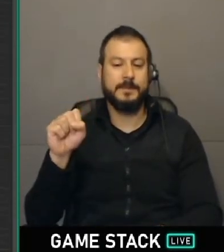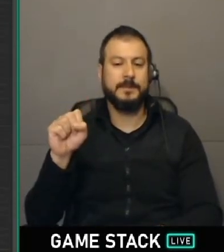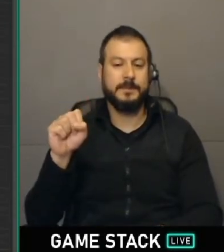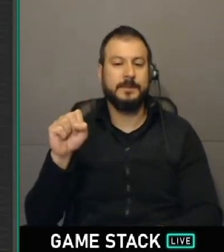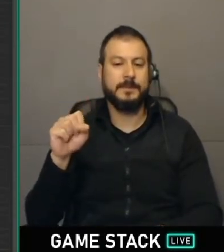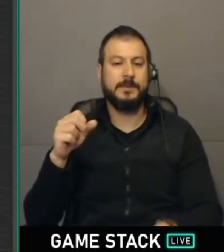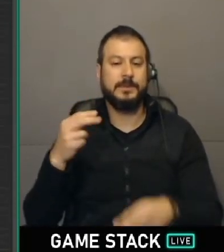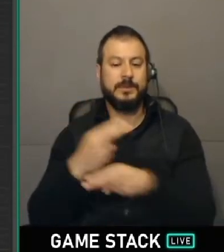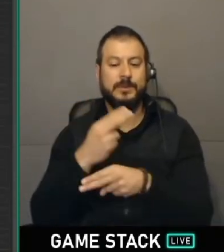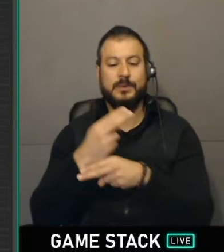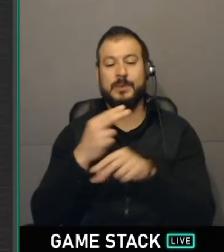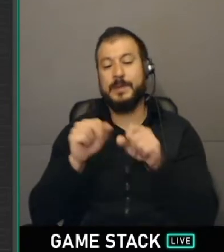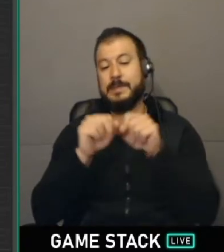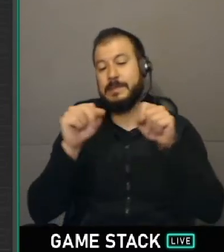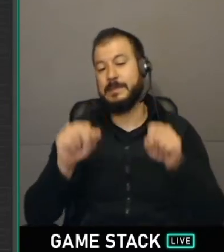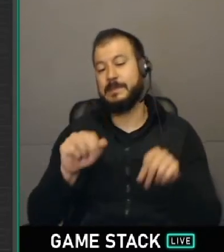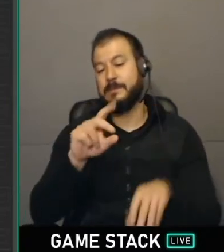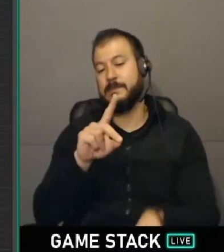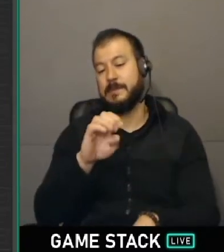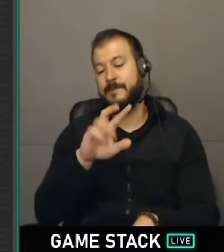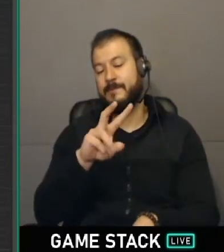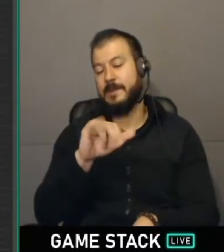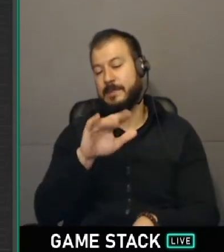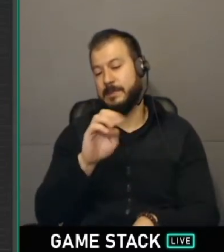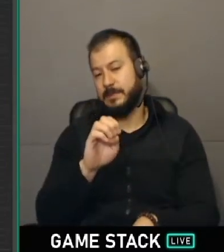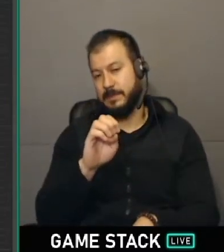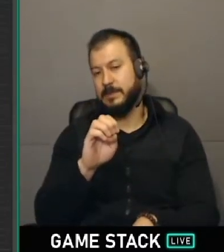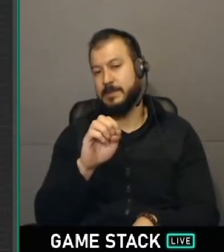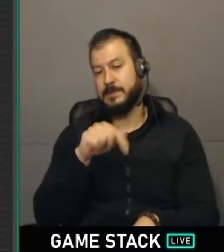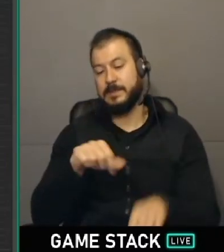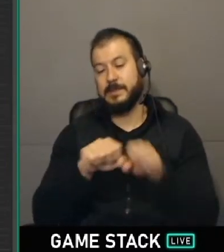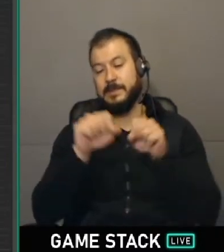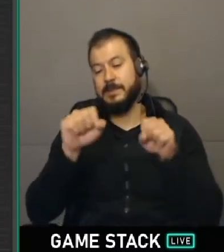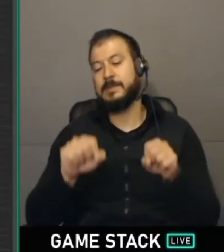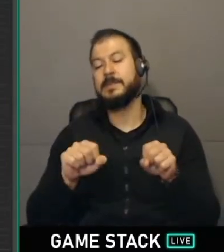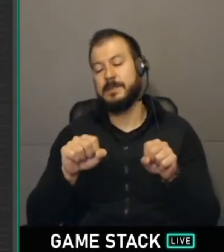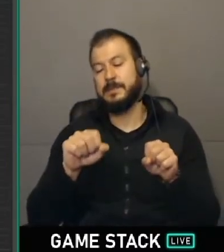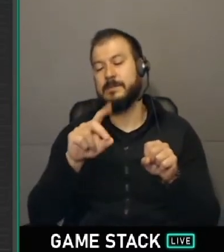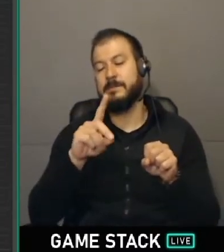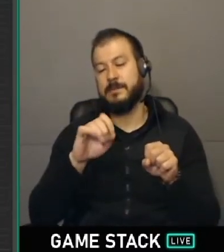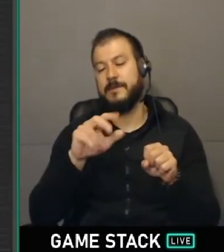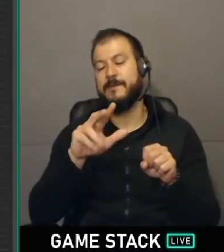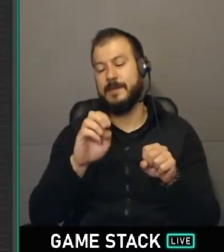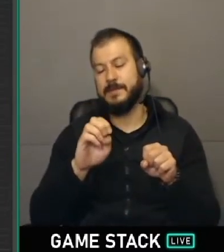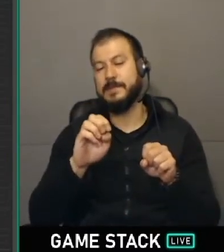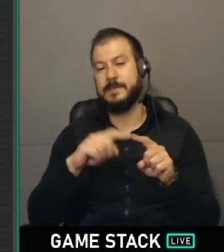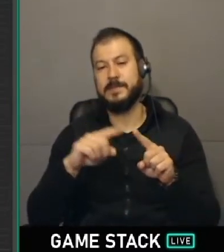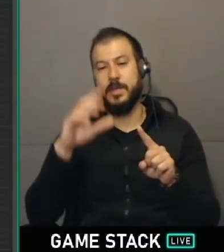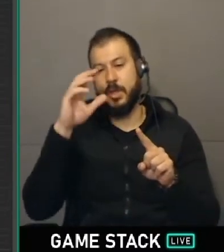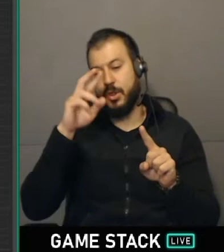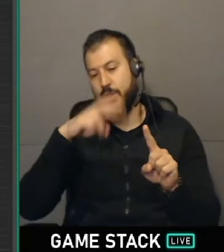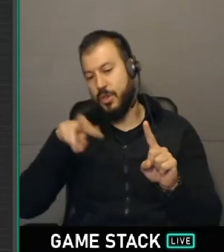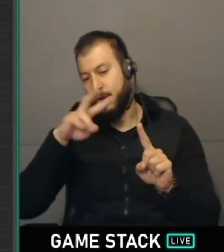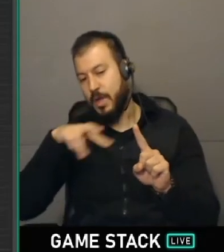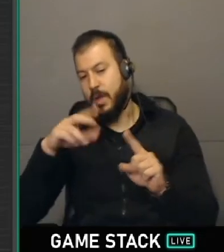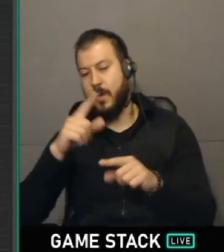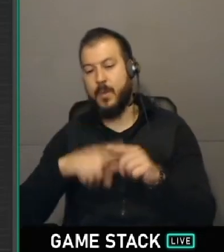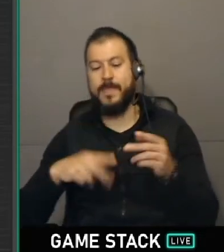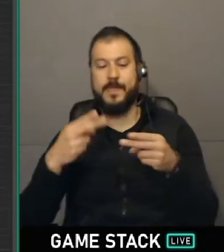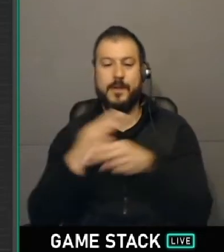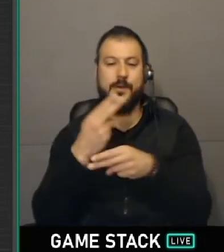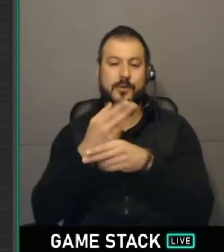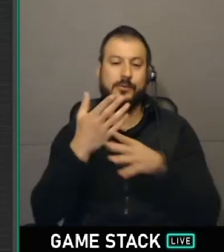system device. The system device is looking at what the user has set for